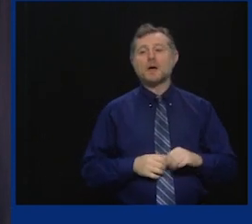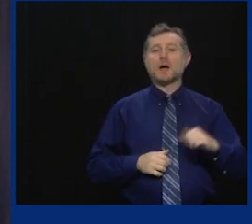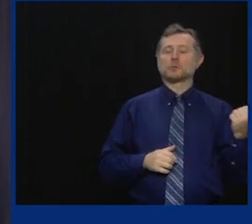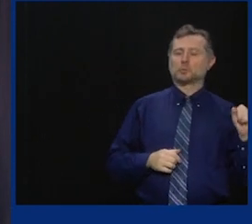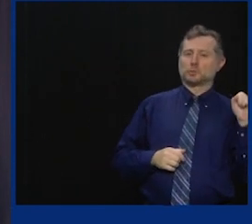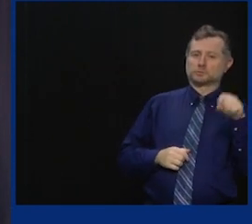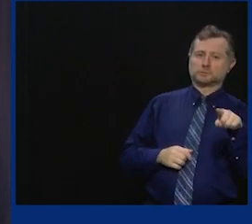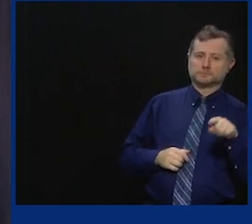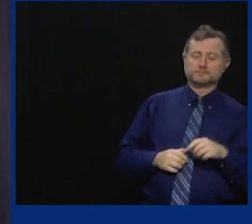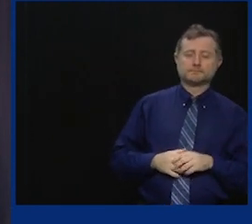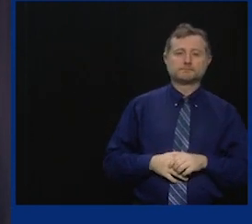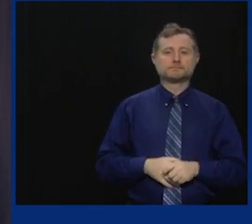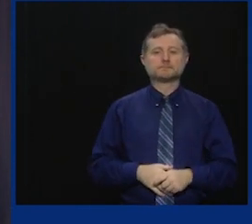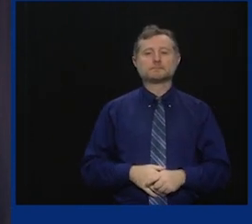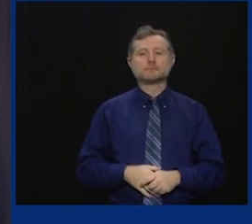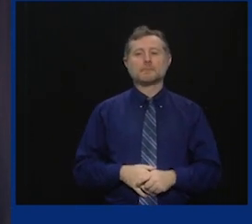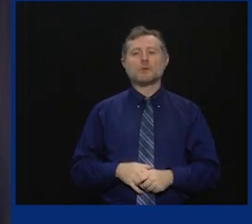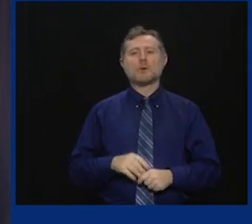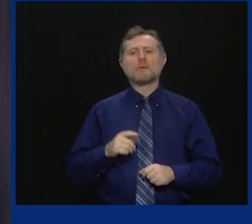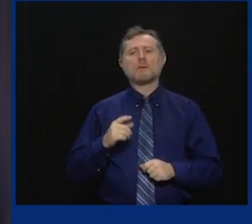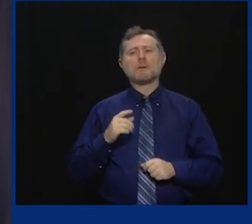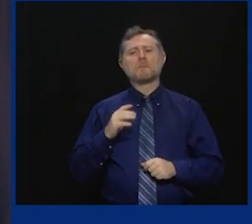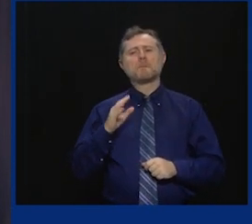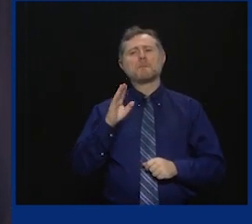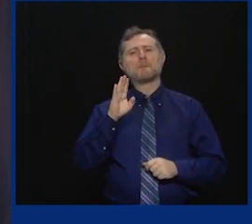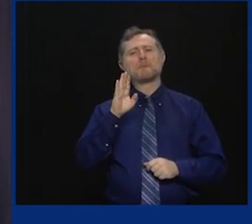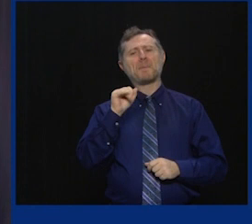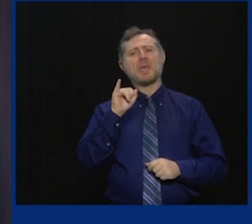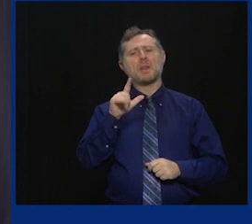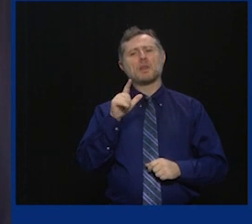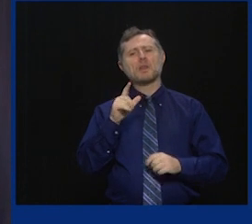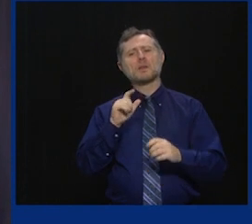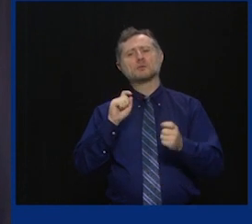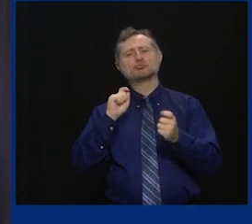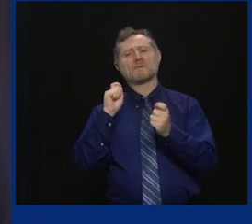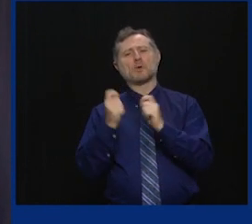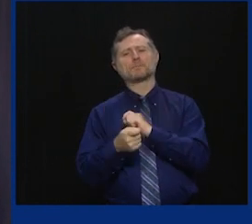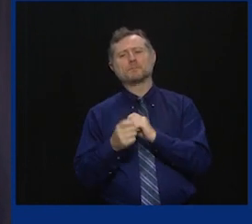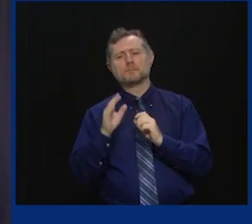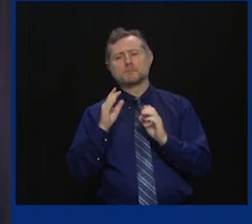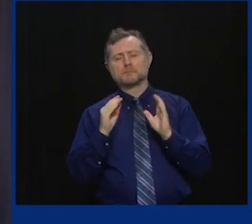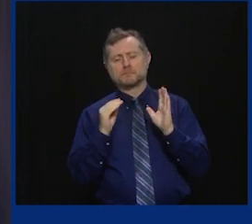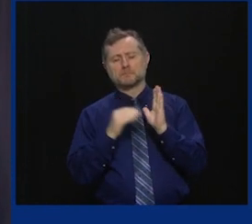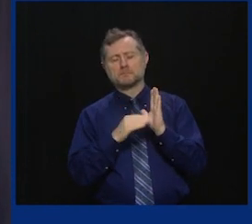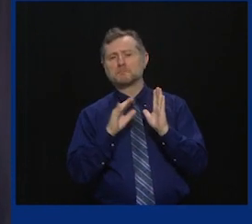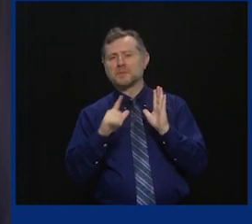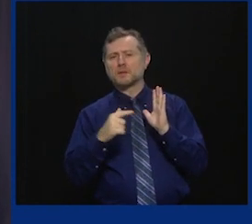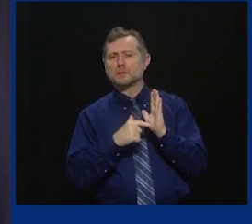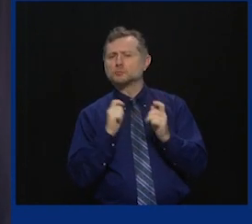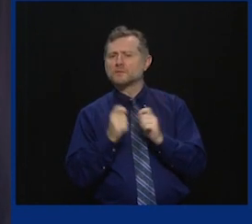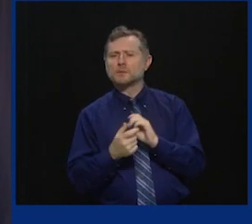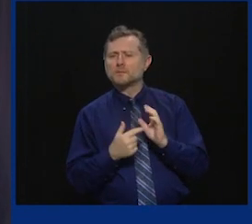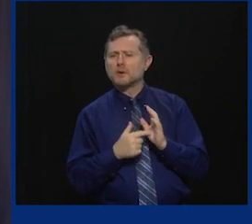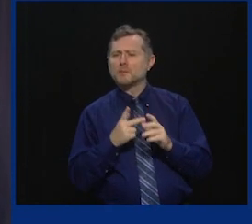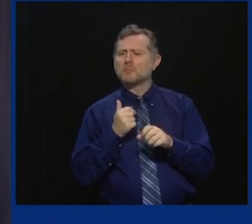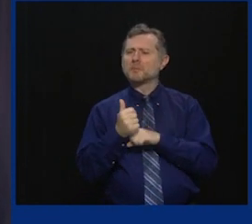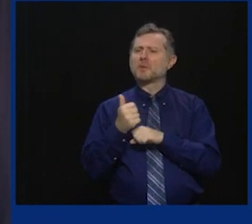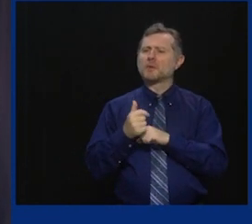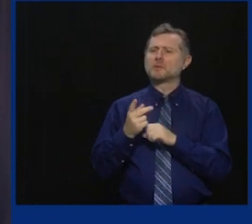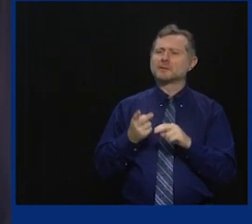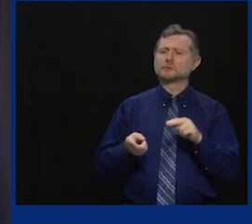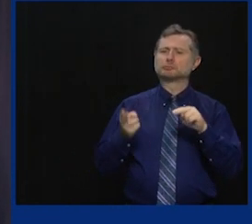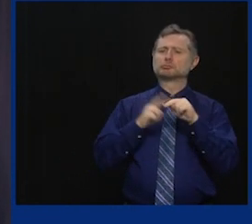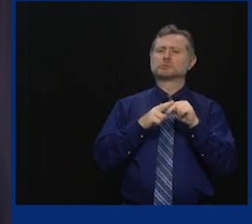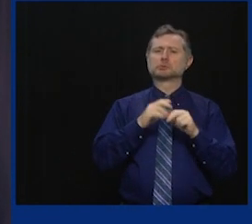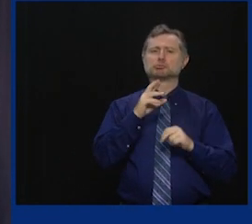police commissioner of the city of New York blamed that for an uptick in crime here. A couple of folks addressed this today, but if